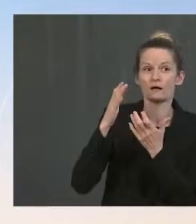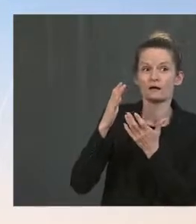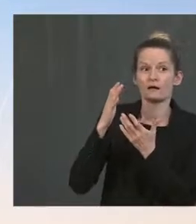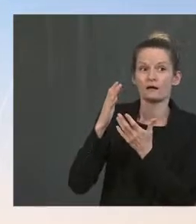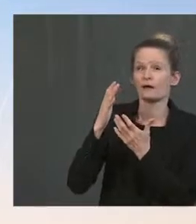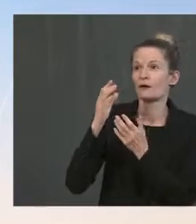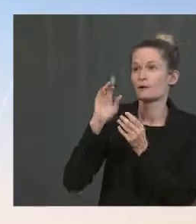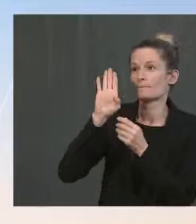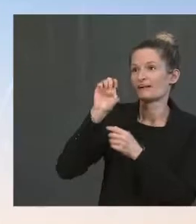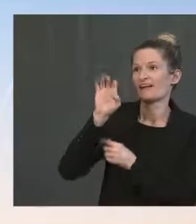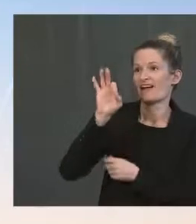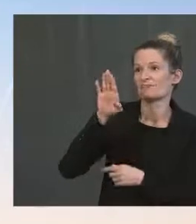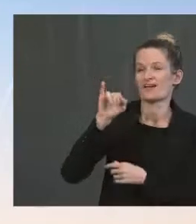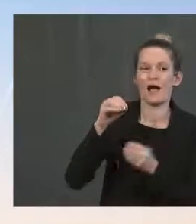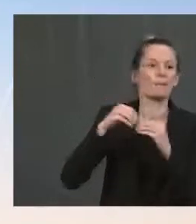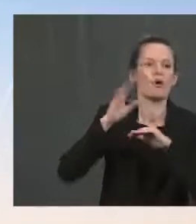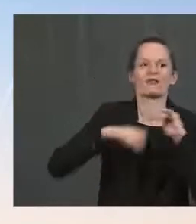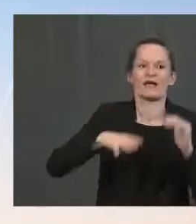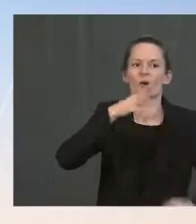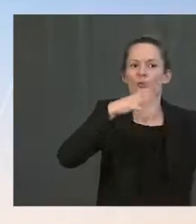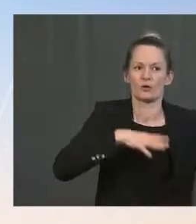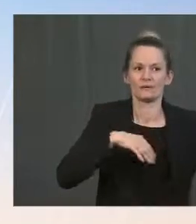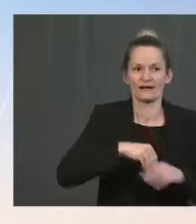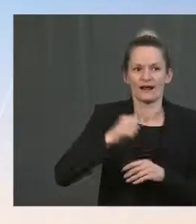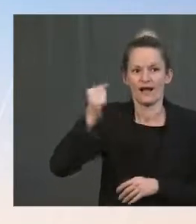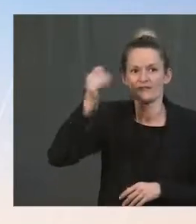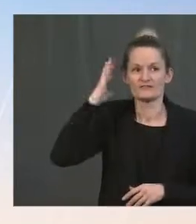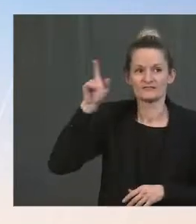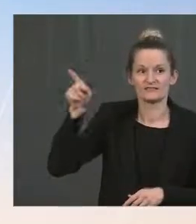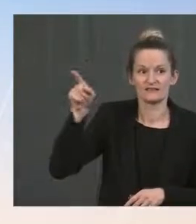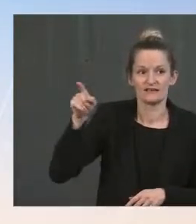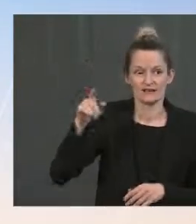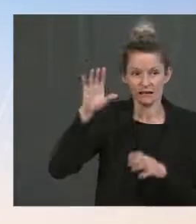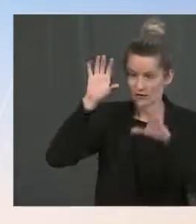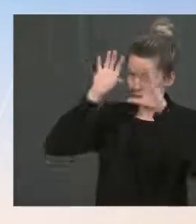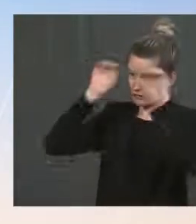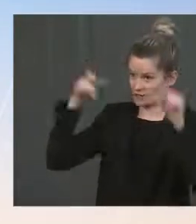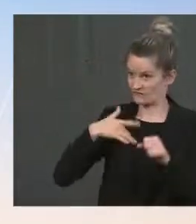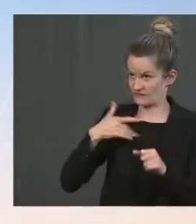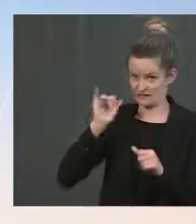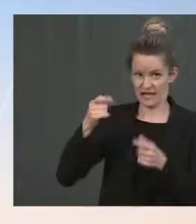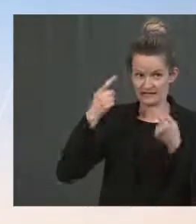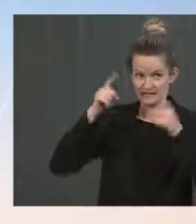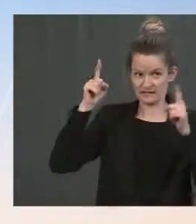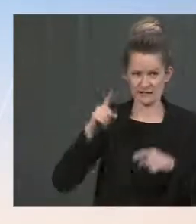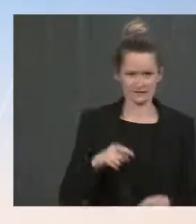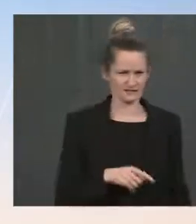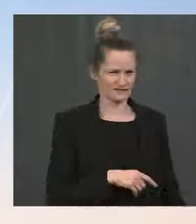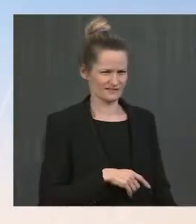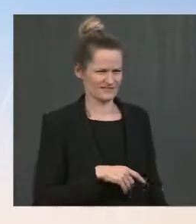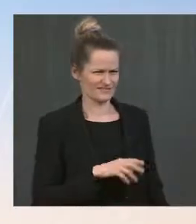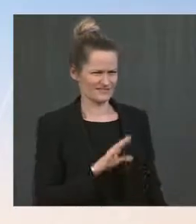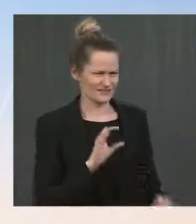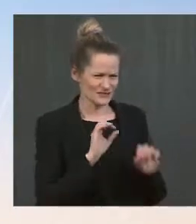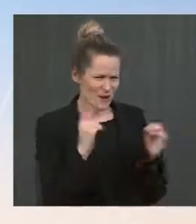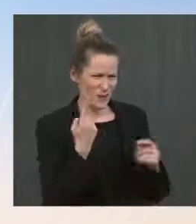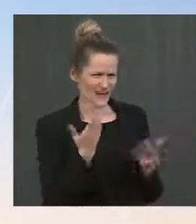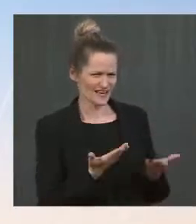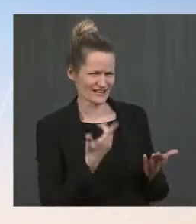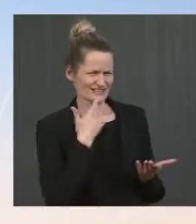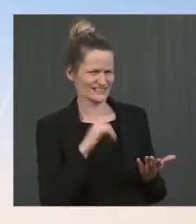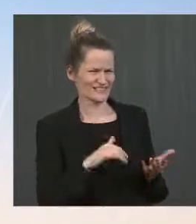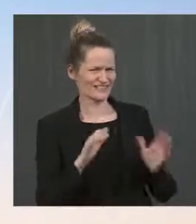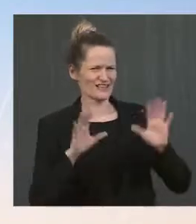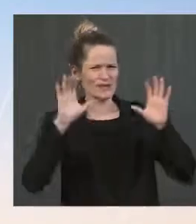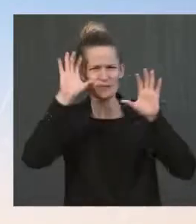a foreign policy success? Well, first of all, no one in this administration, not the president, nor anyone on the national